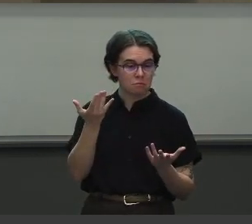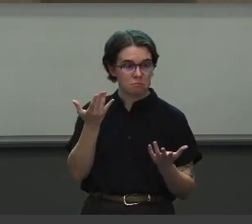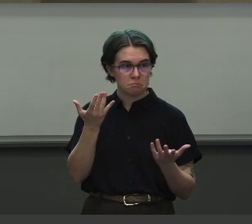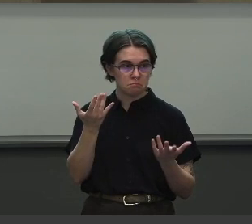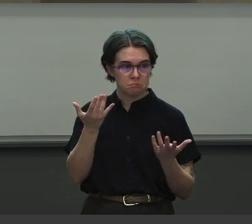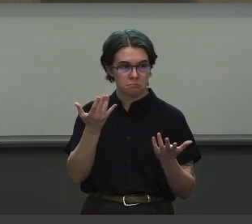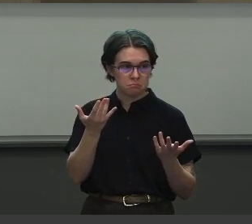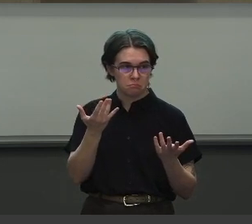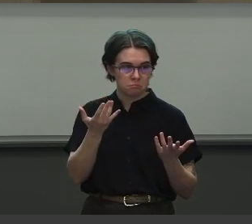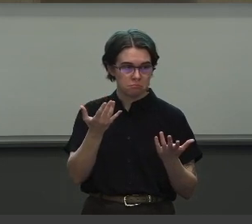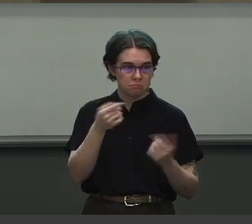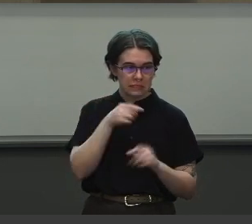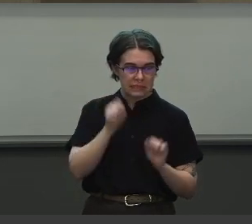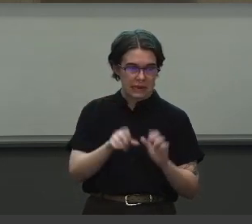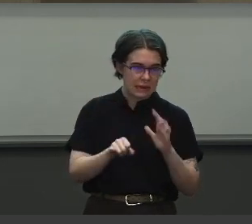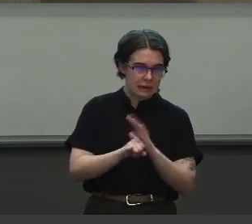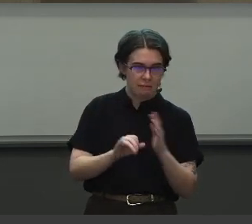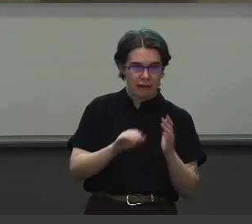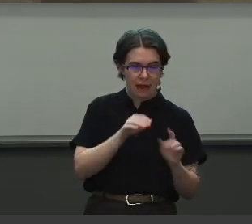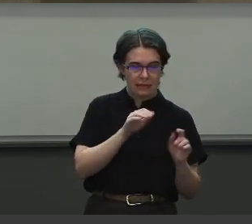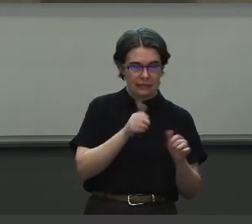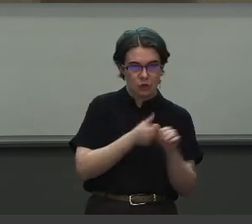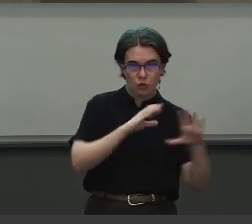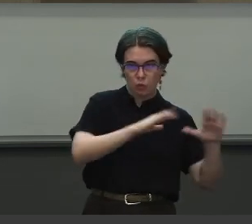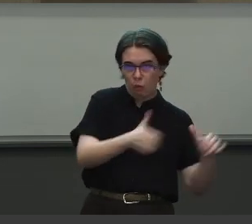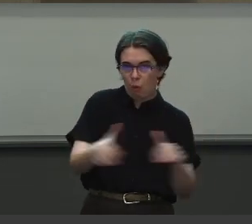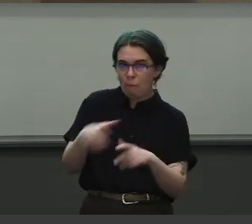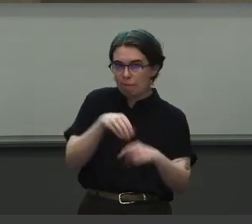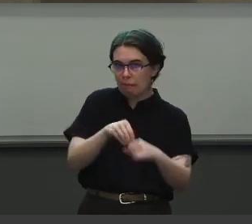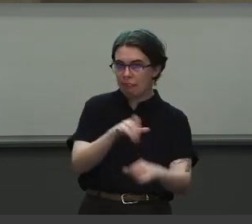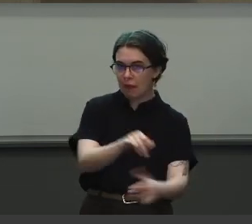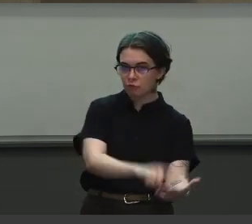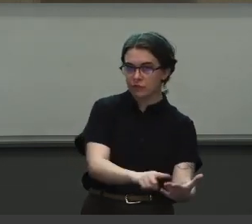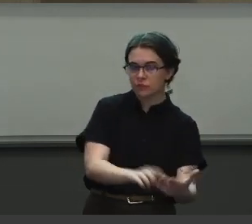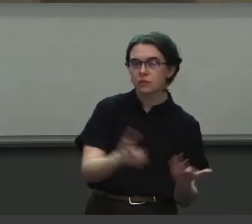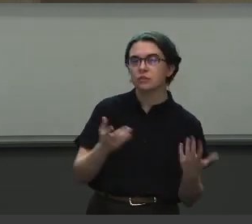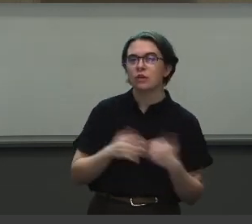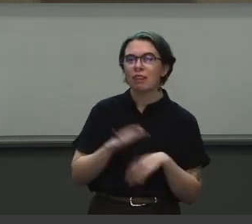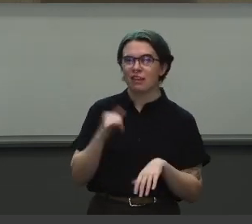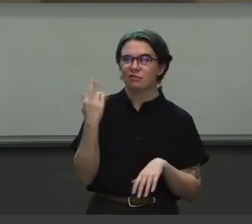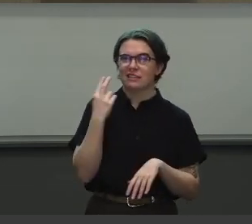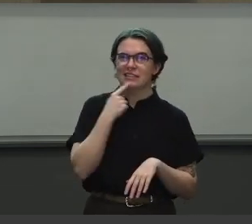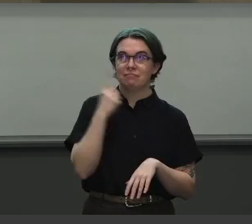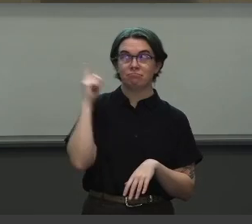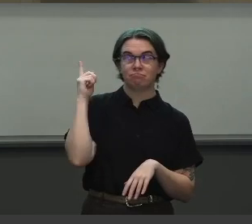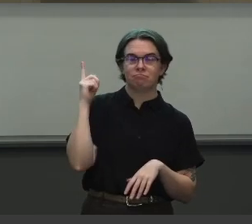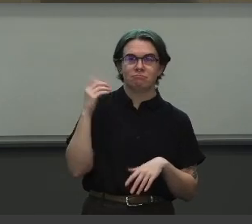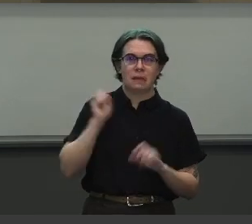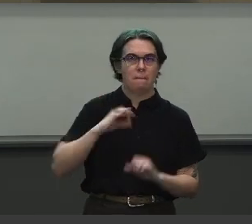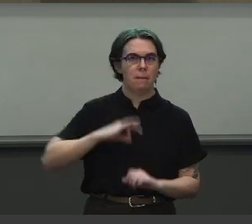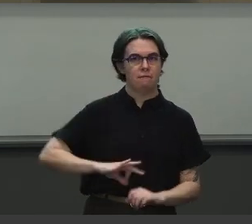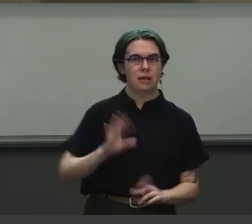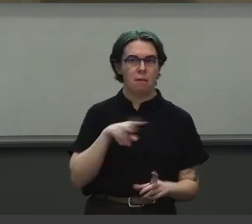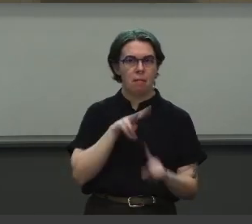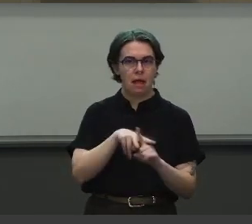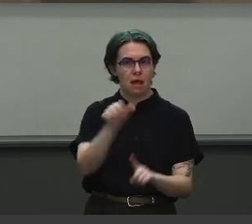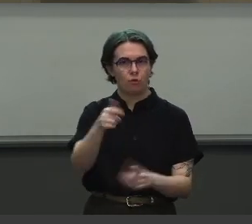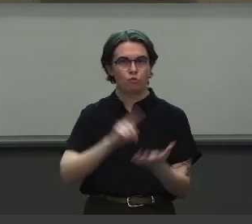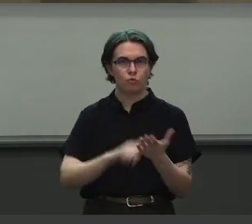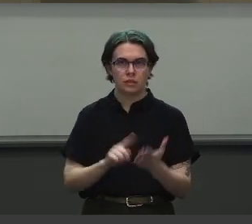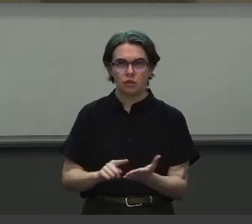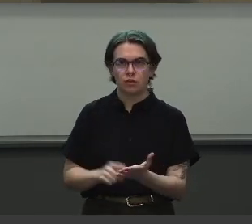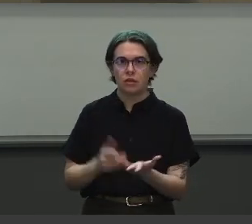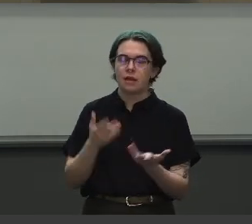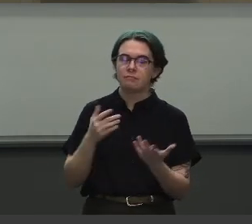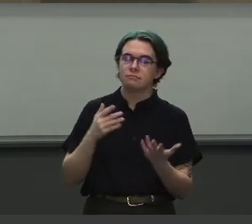sort of what I said, where I hope that we can use this in a research stance to help better understand the data we collect, because